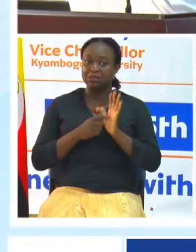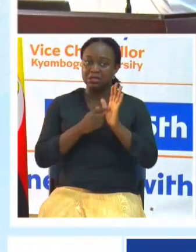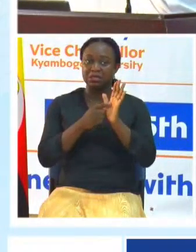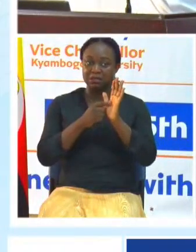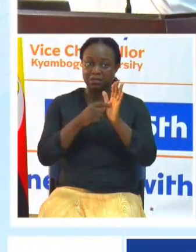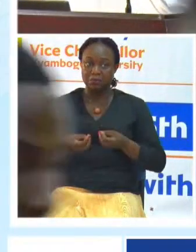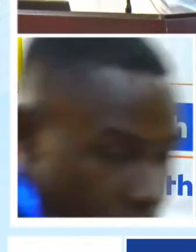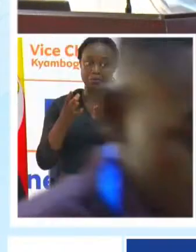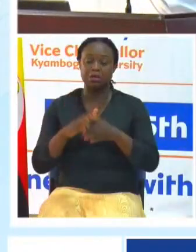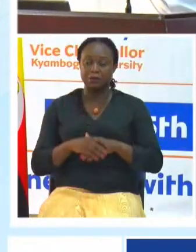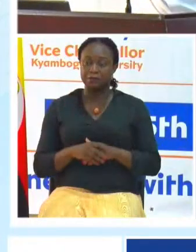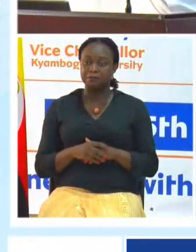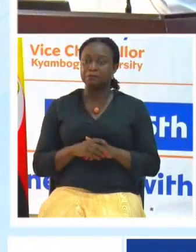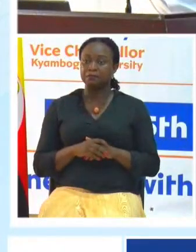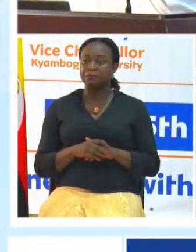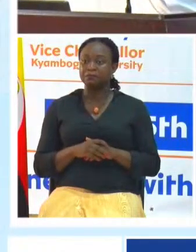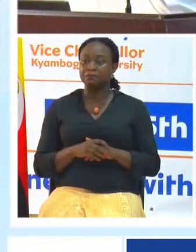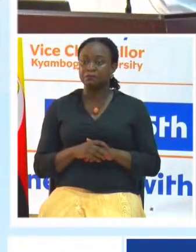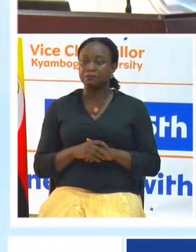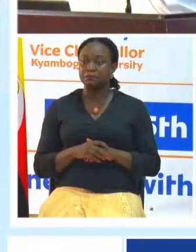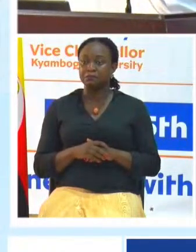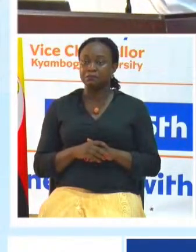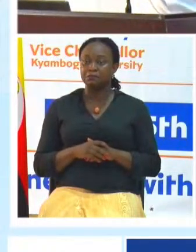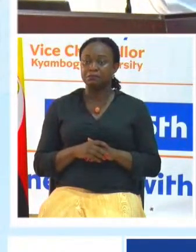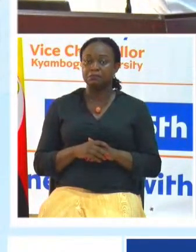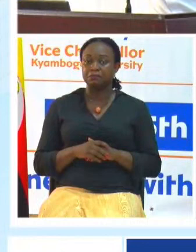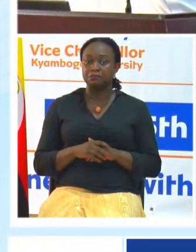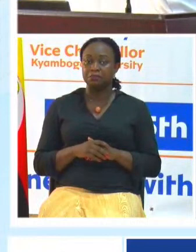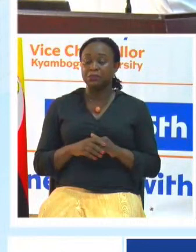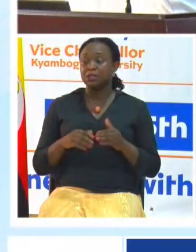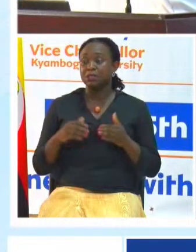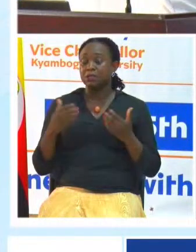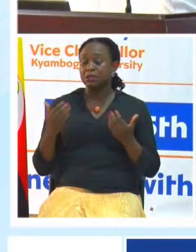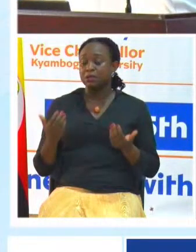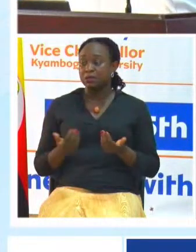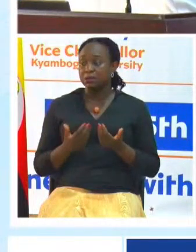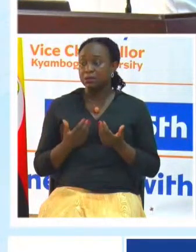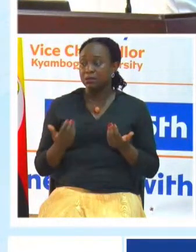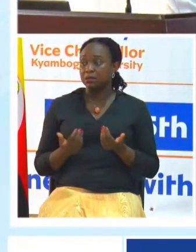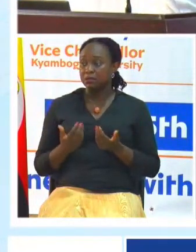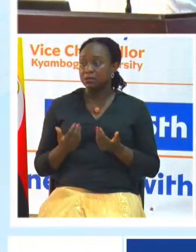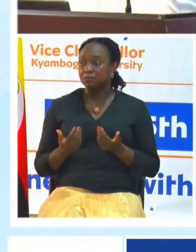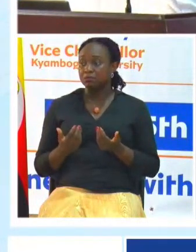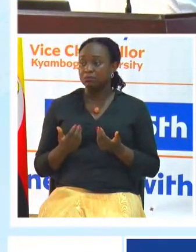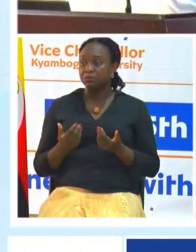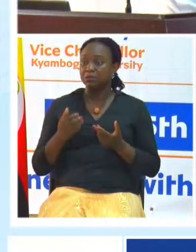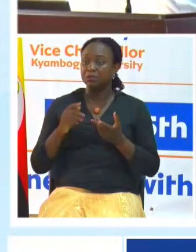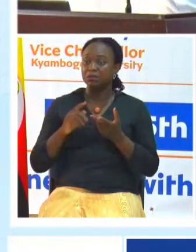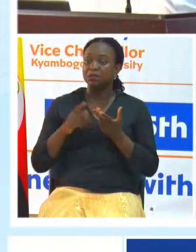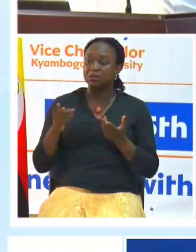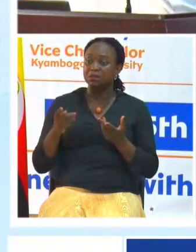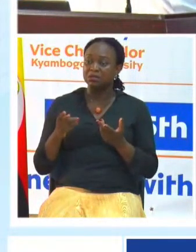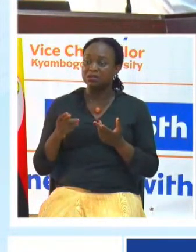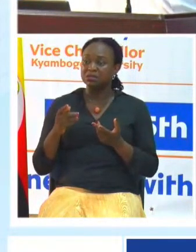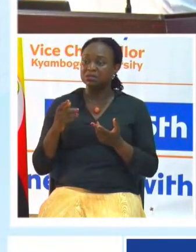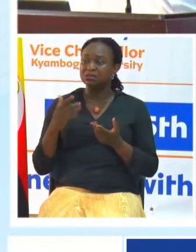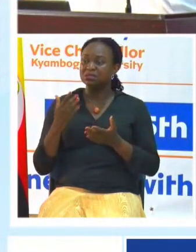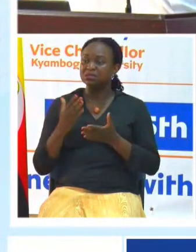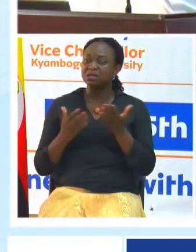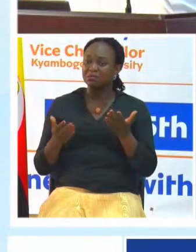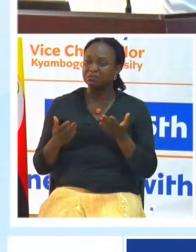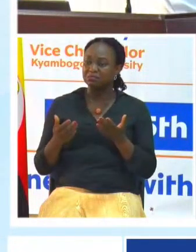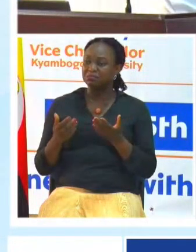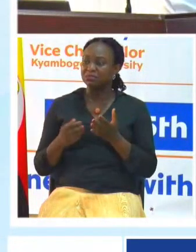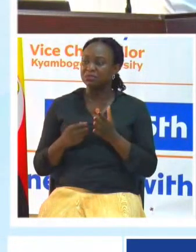of resumes that those guys really want to look at. And then avoid putting subjective items on